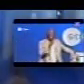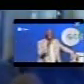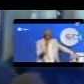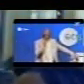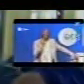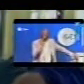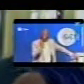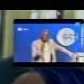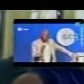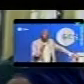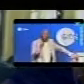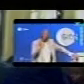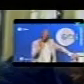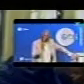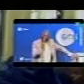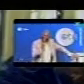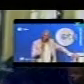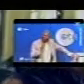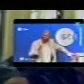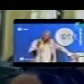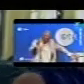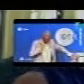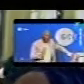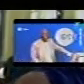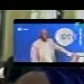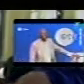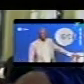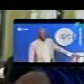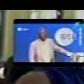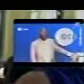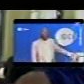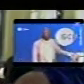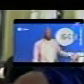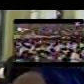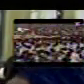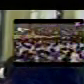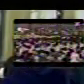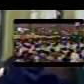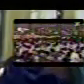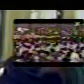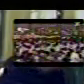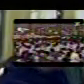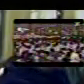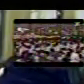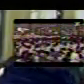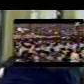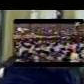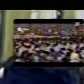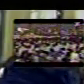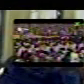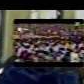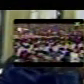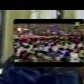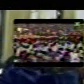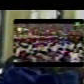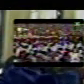do evangelism. I'm just like you are. But look at verse 18. Having their